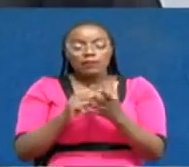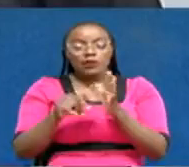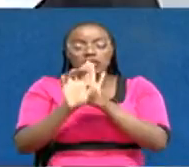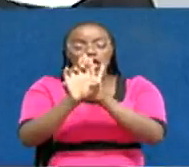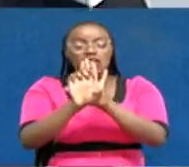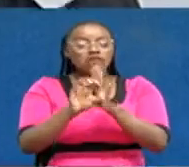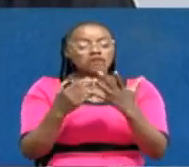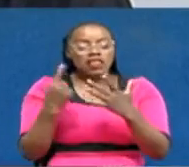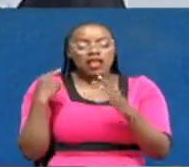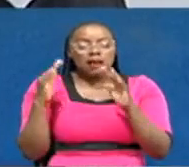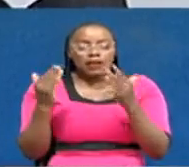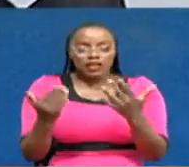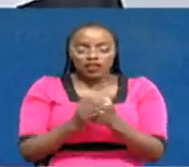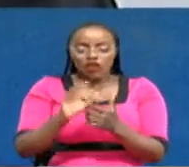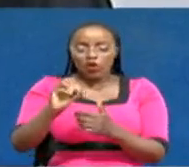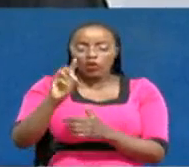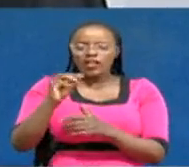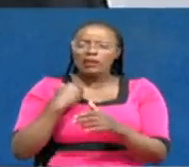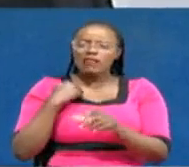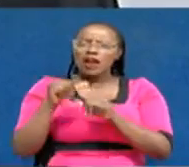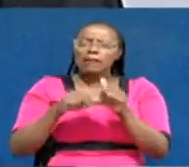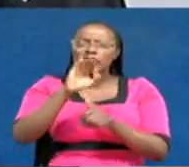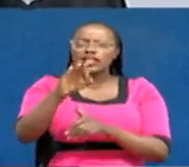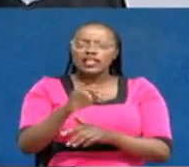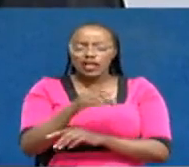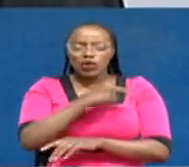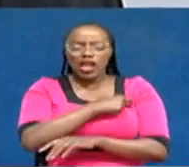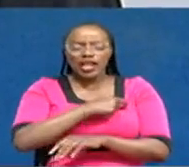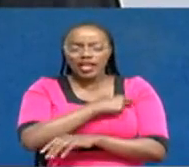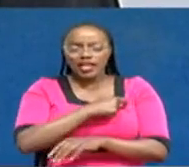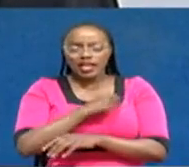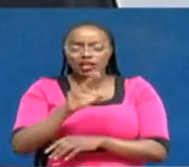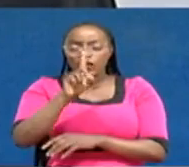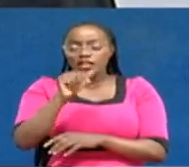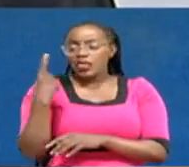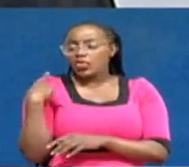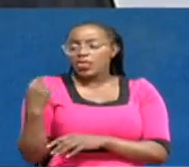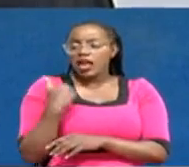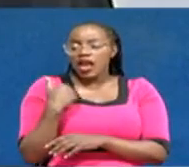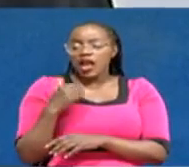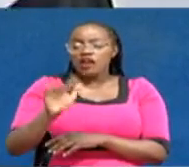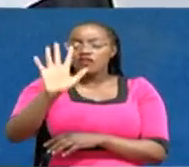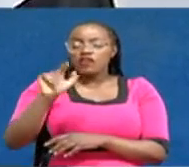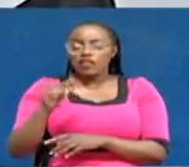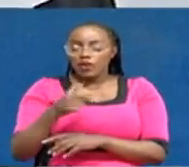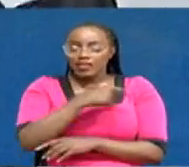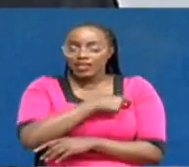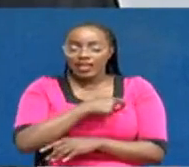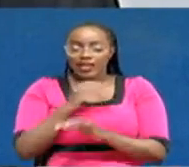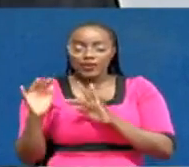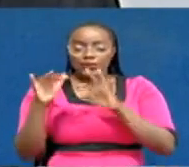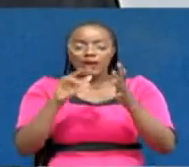an example of what the numbers look like. ODM had about 3,000 delegates. UDA recently had 5,000